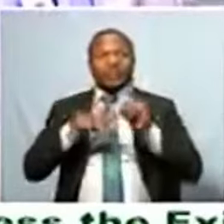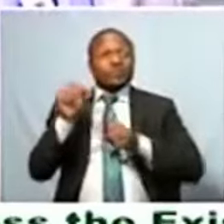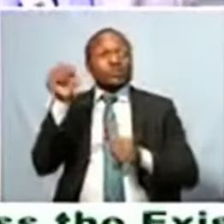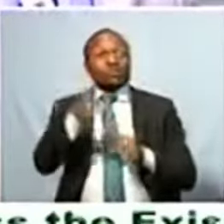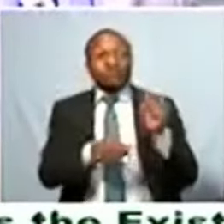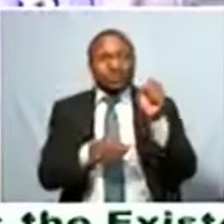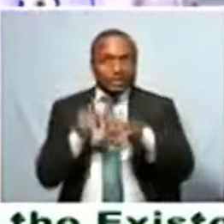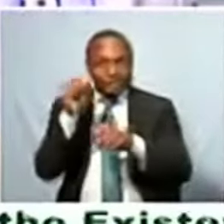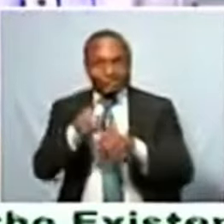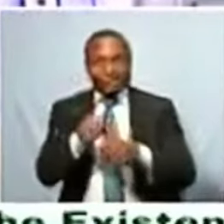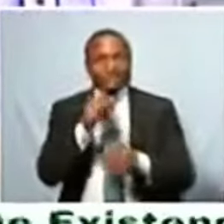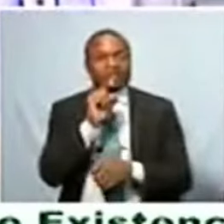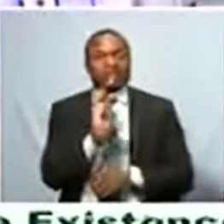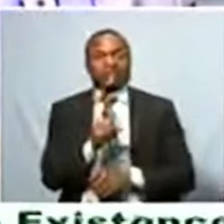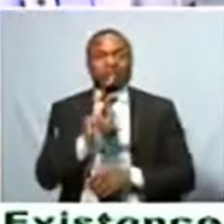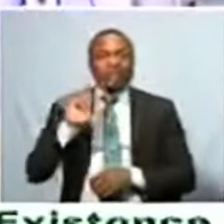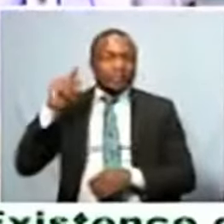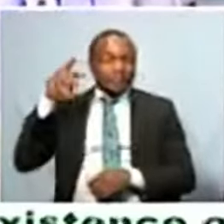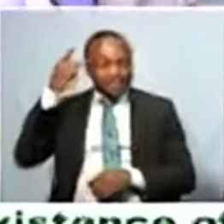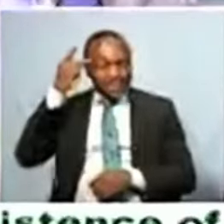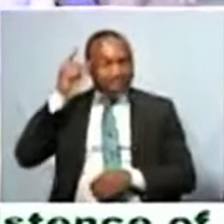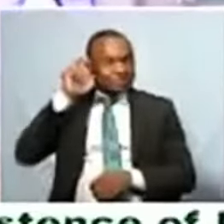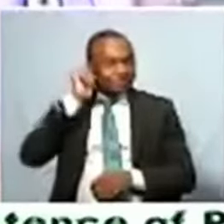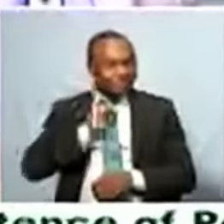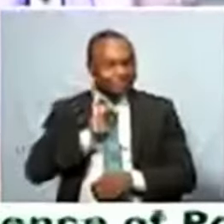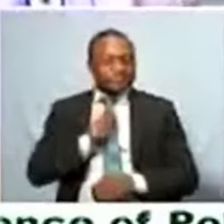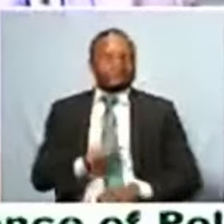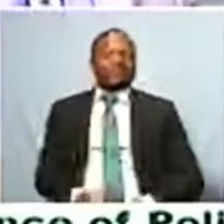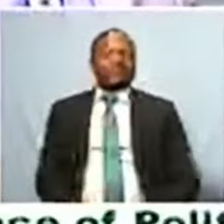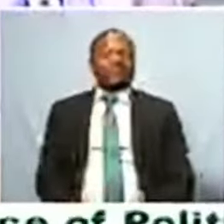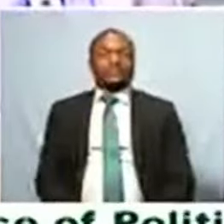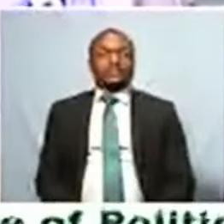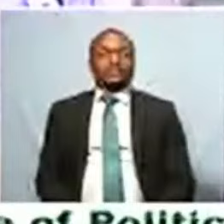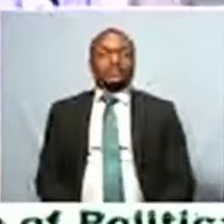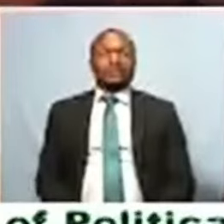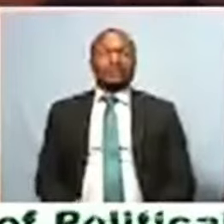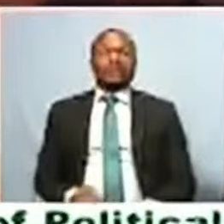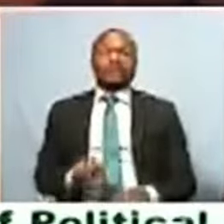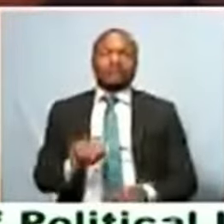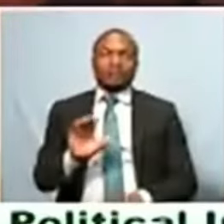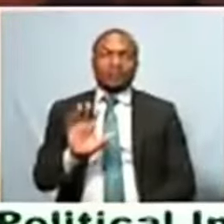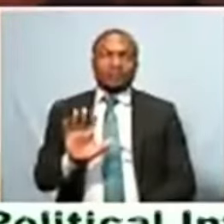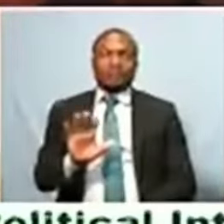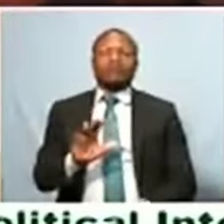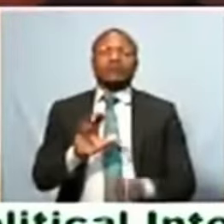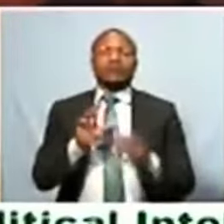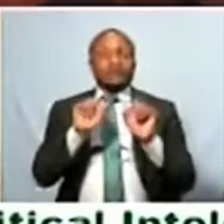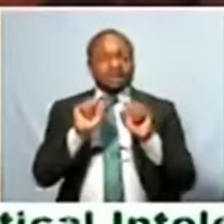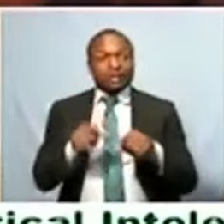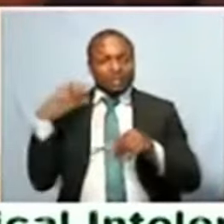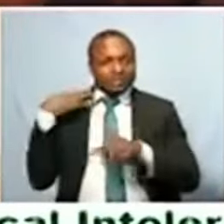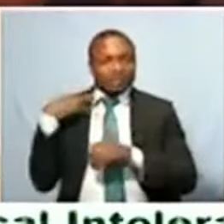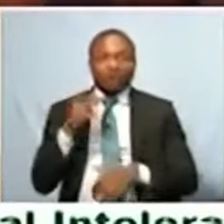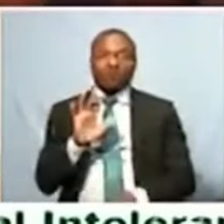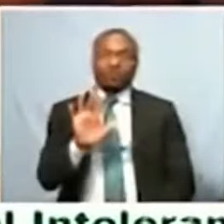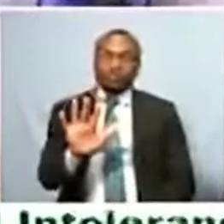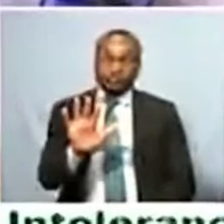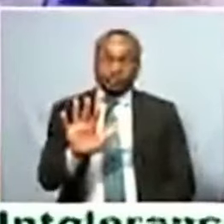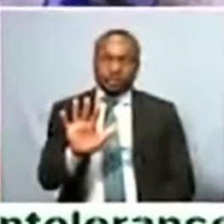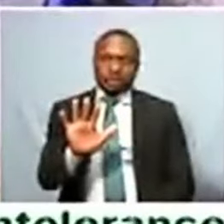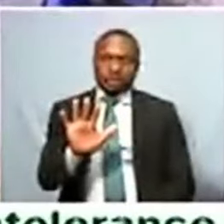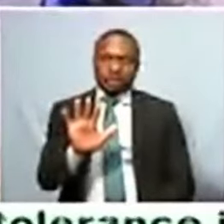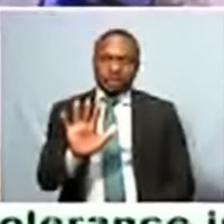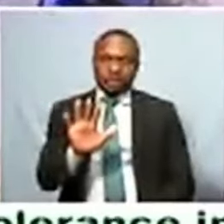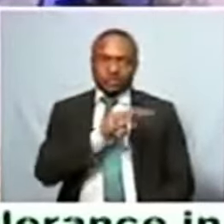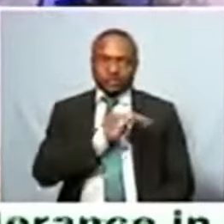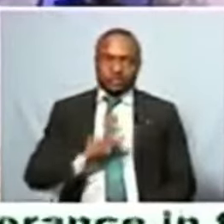beaten. That was political intolerance. And I want to further remind you that Honorable Member,